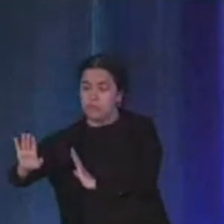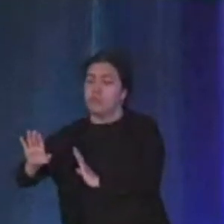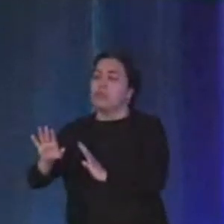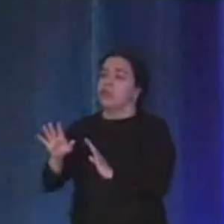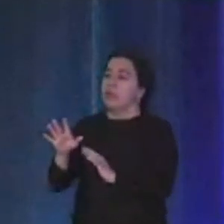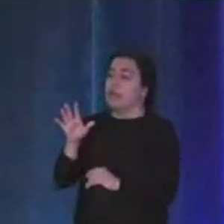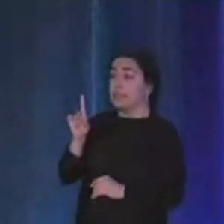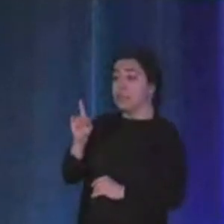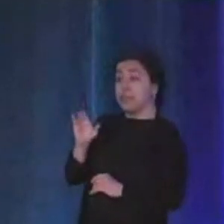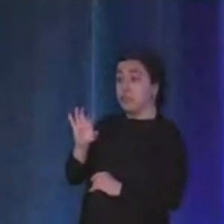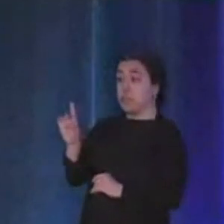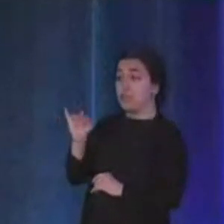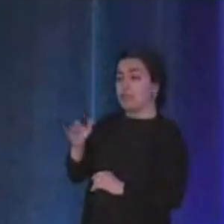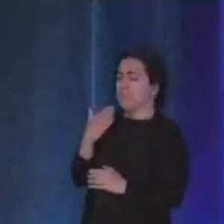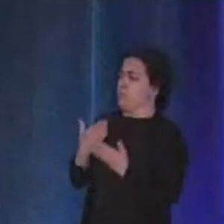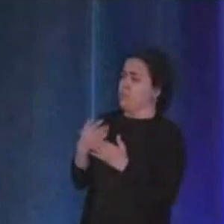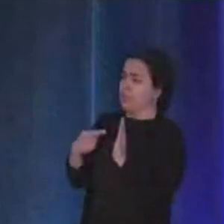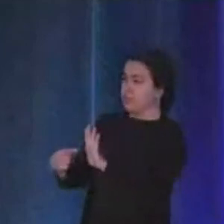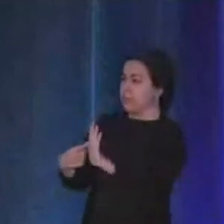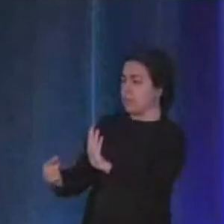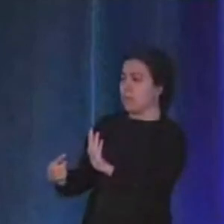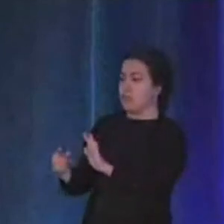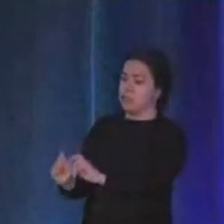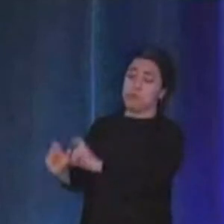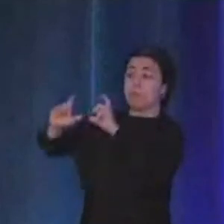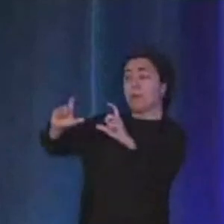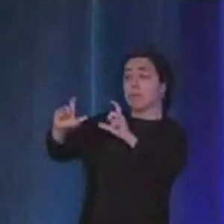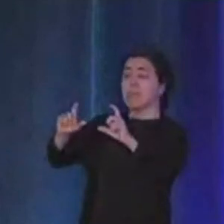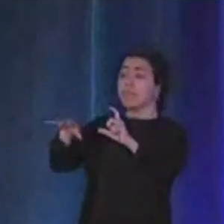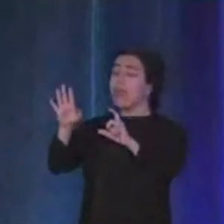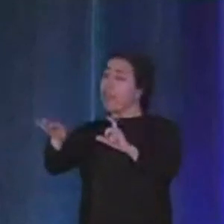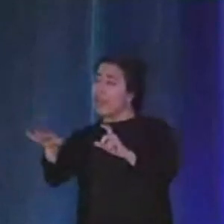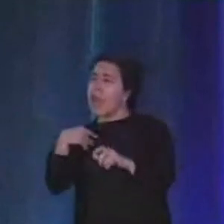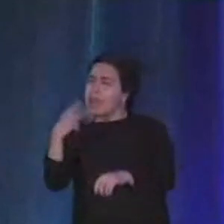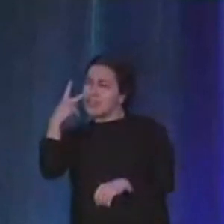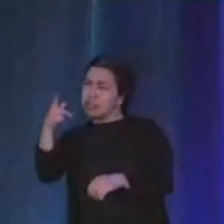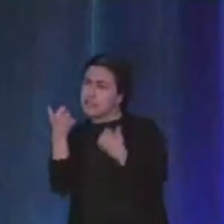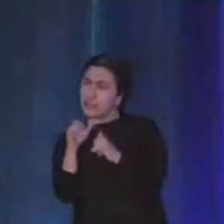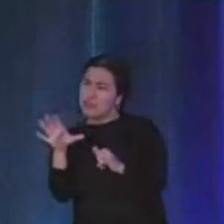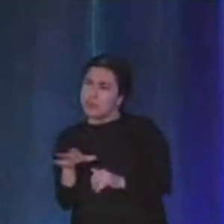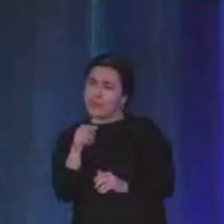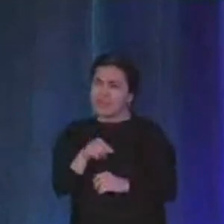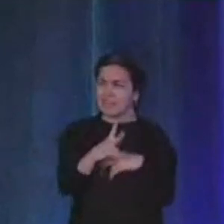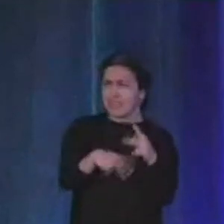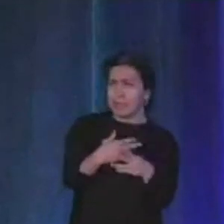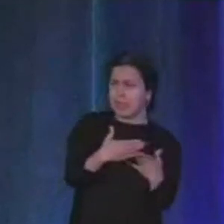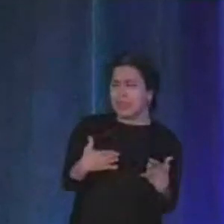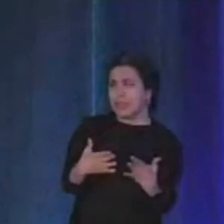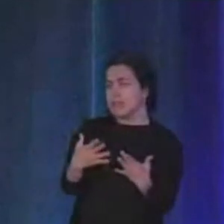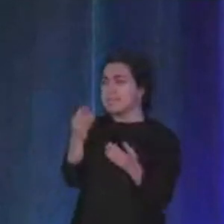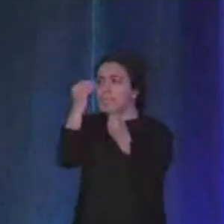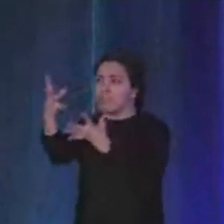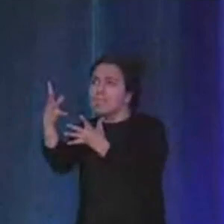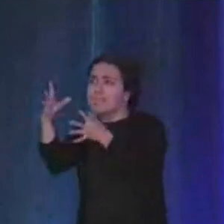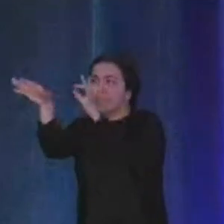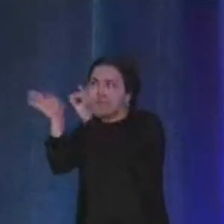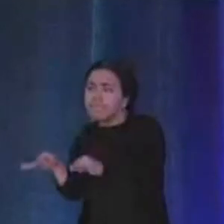Discord had a good example of that, where it kind of like jumps up and it's like, hey, I see you might be trying to use this. Those kinds of things are really great.